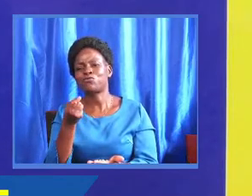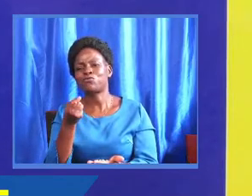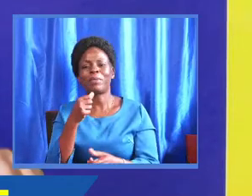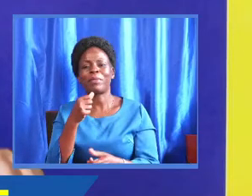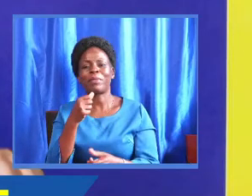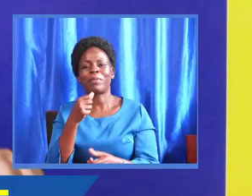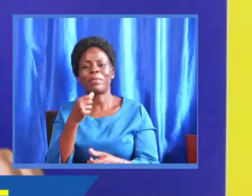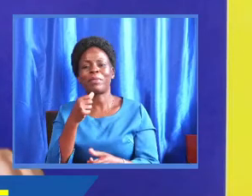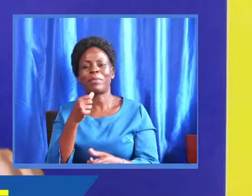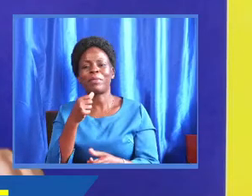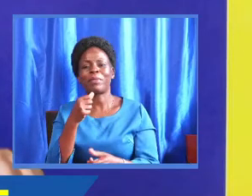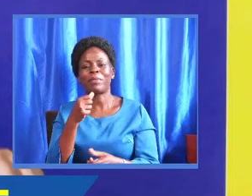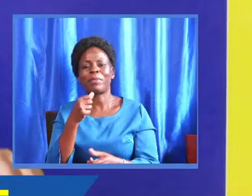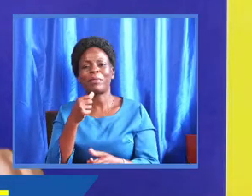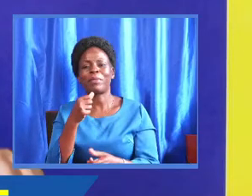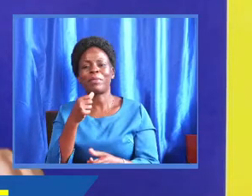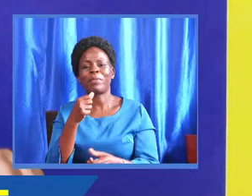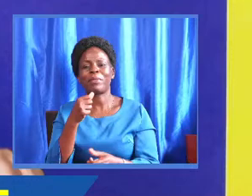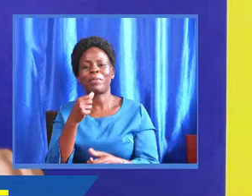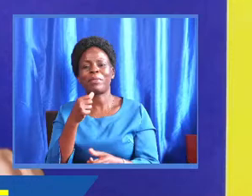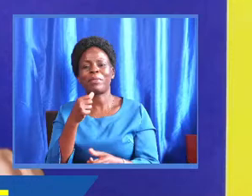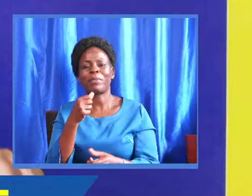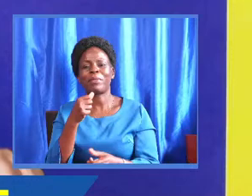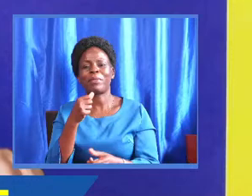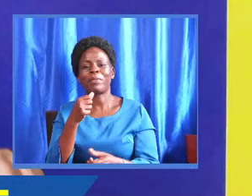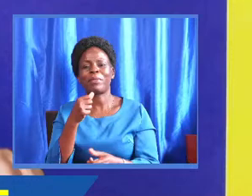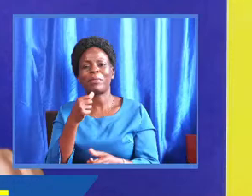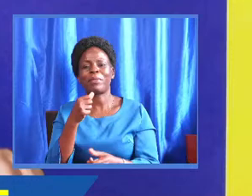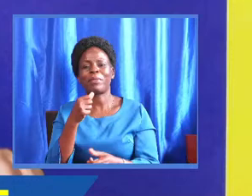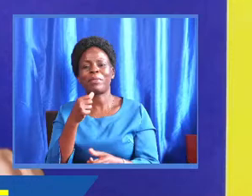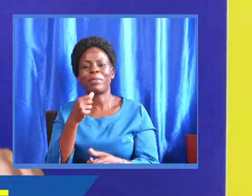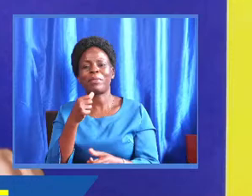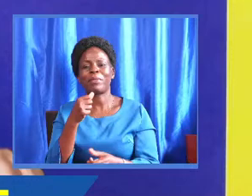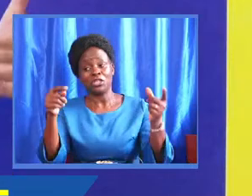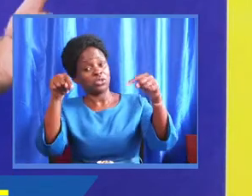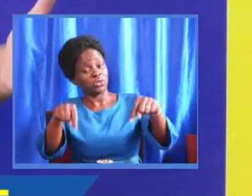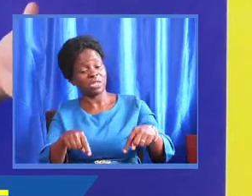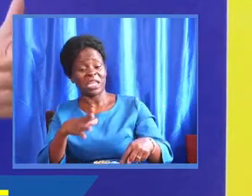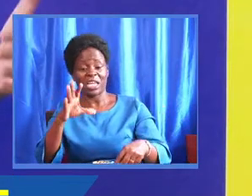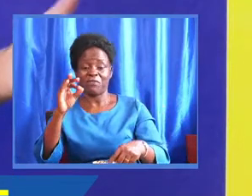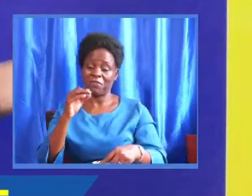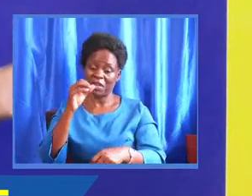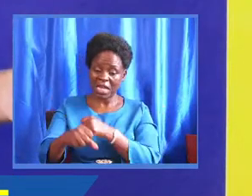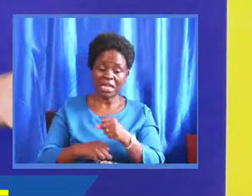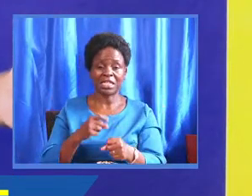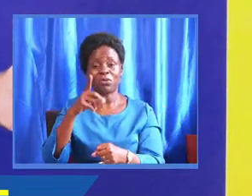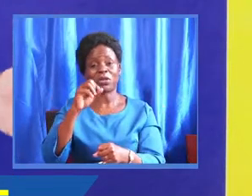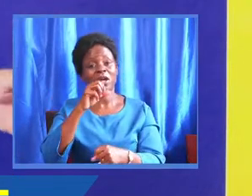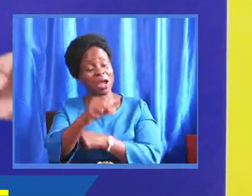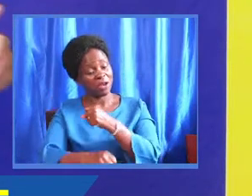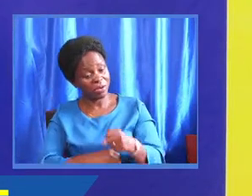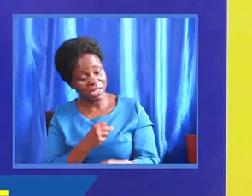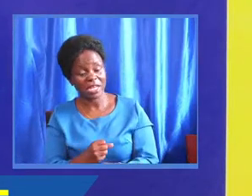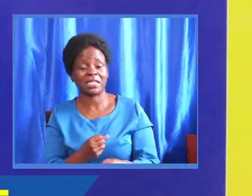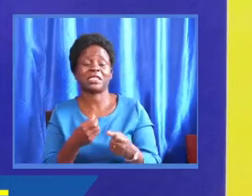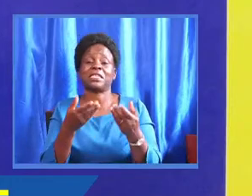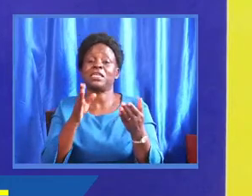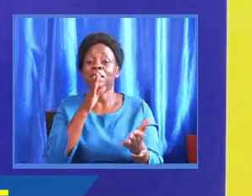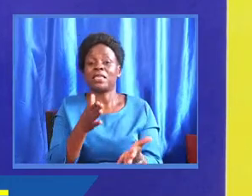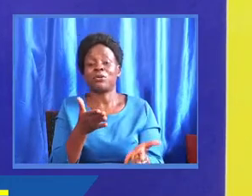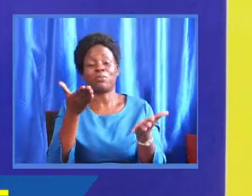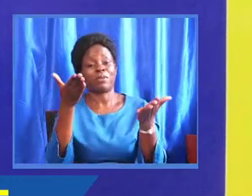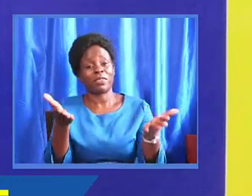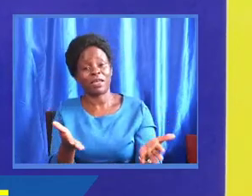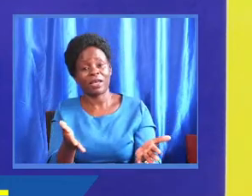So buildings will still be there today, 50 years, 100 years, the land will be there. But plan